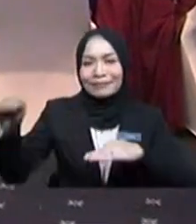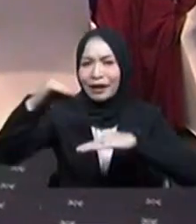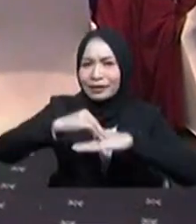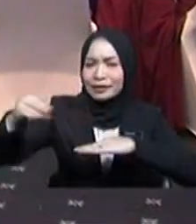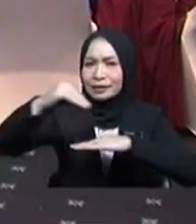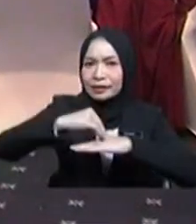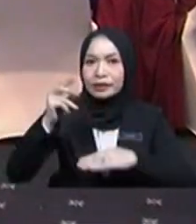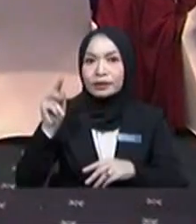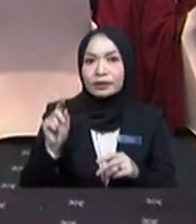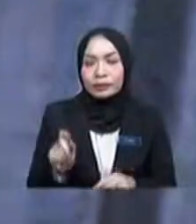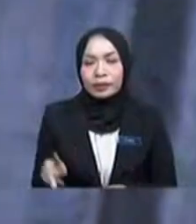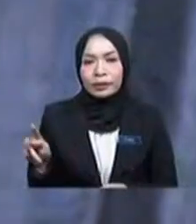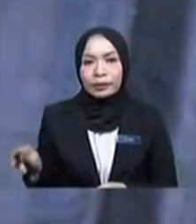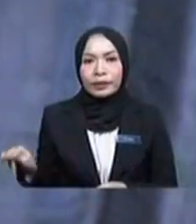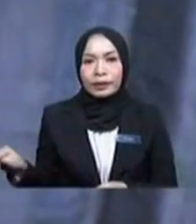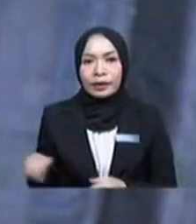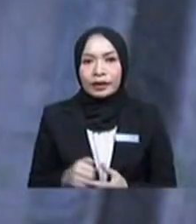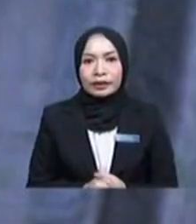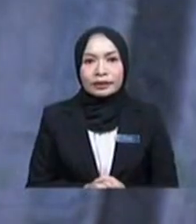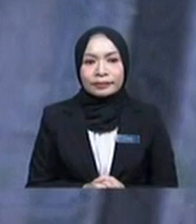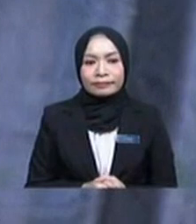students' articulation skills.